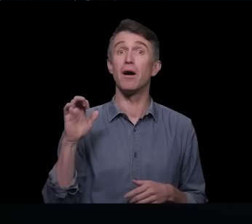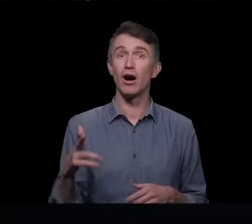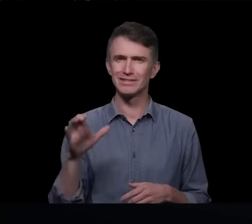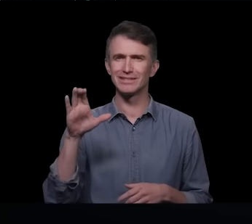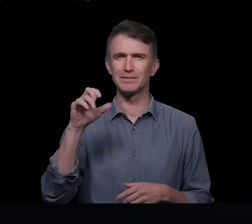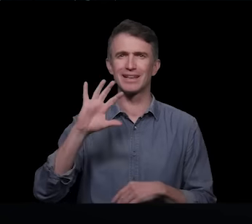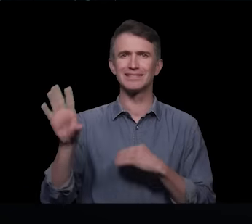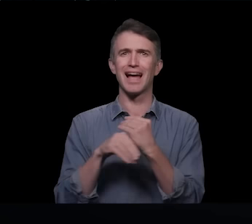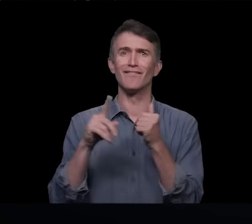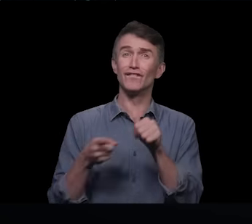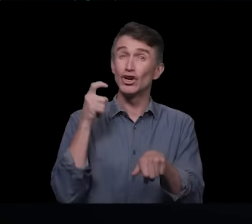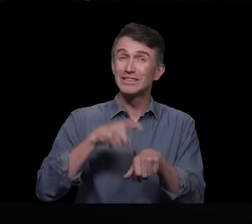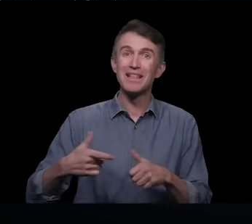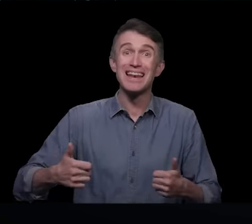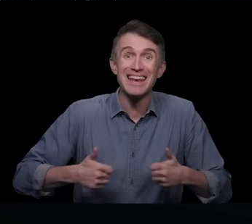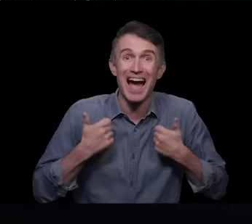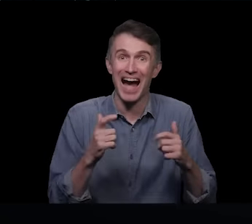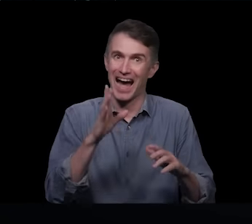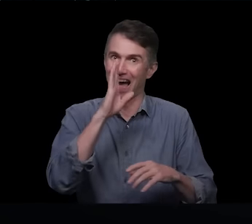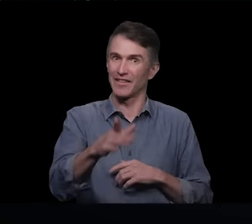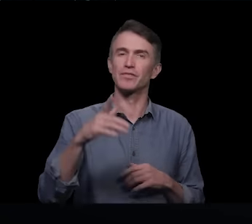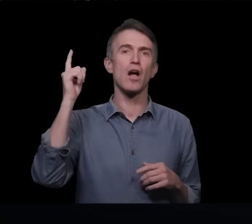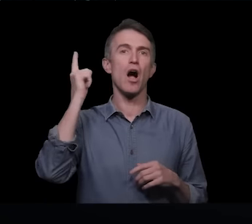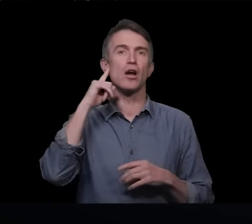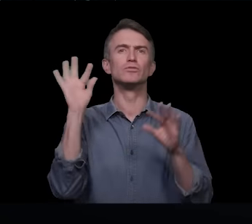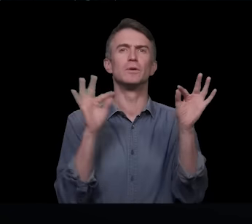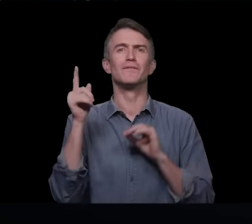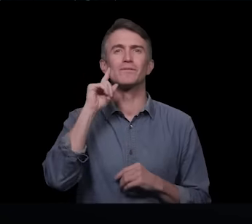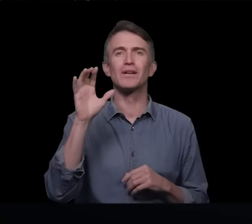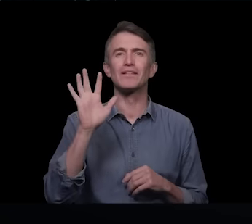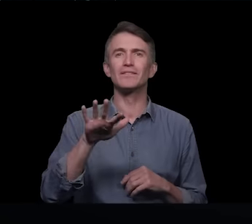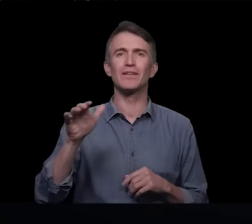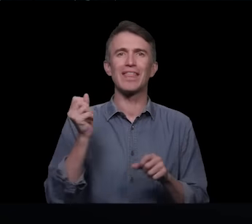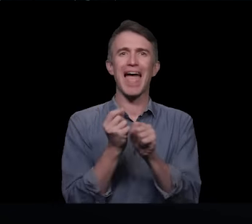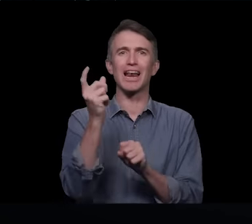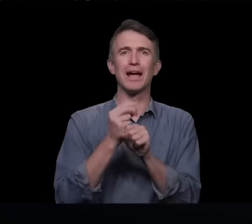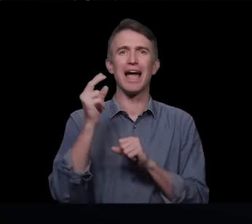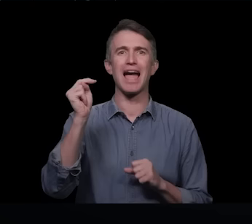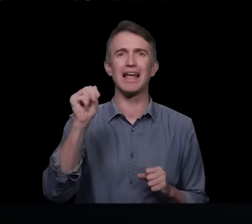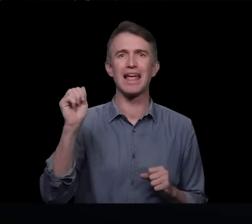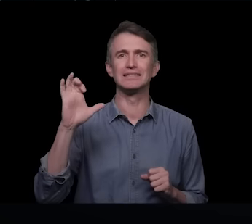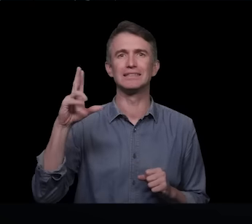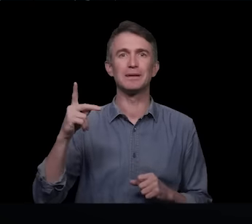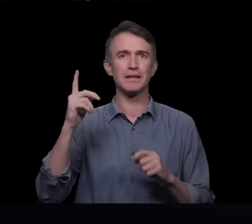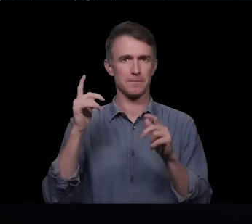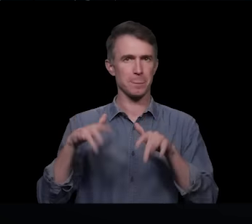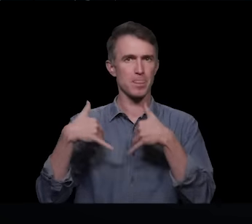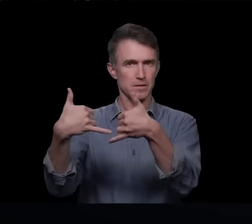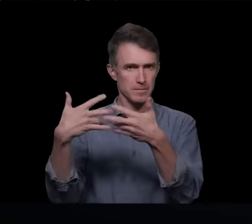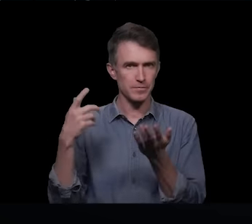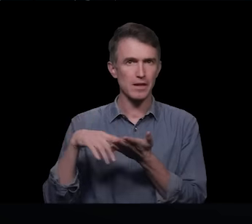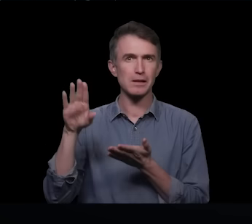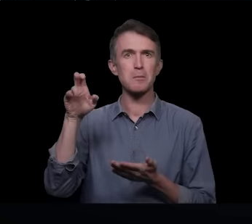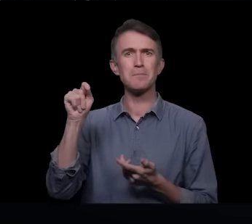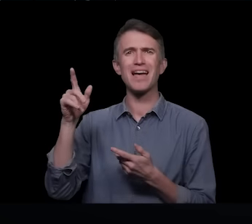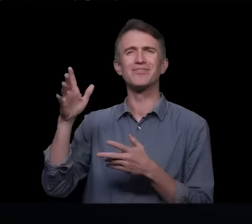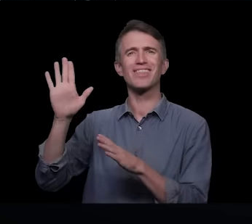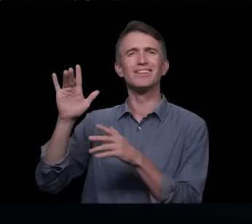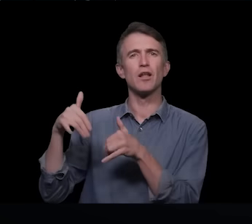March, CBS added first-time live audio description for the 55th Annual NAACP Image Awards, while the